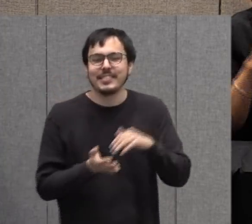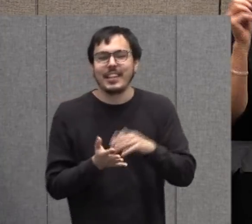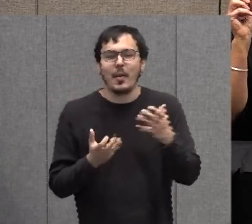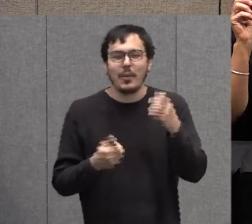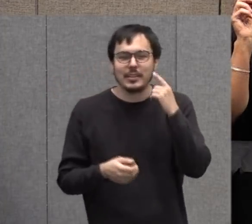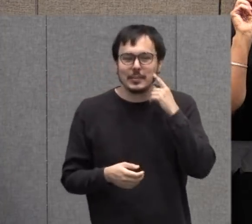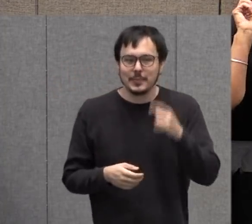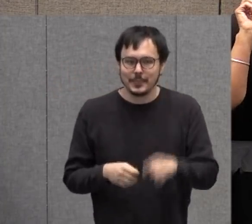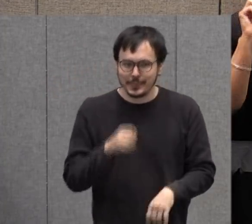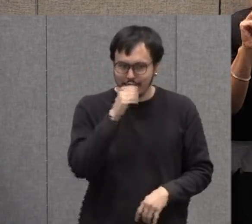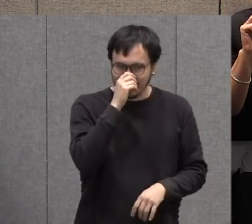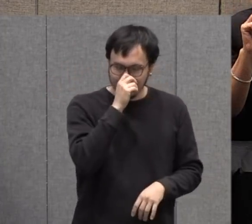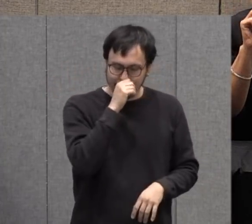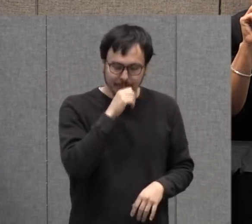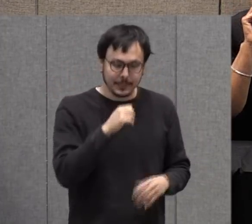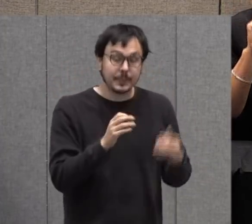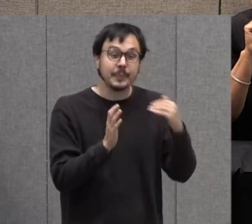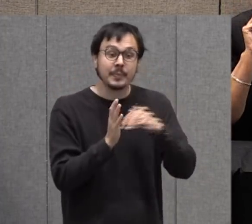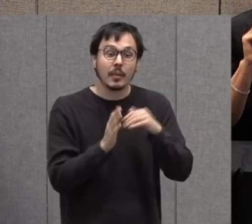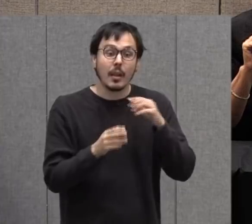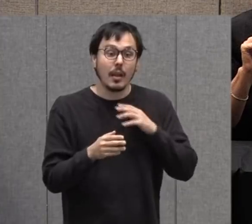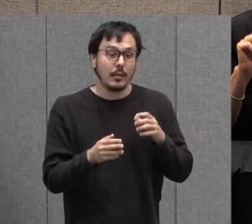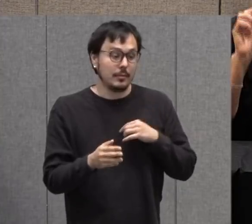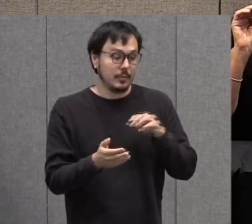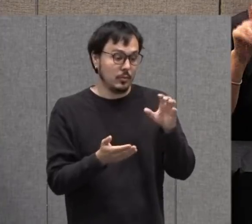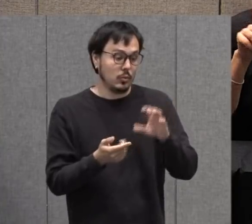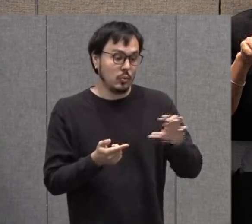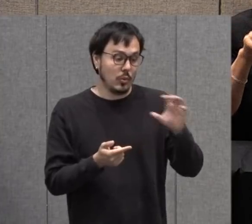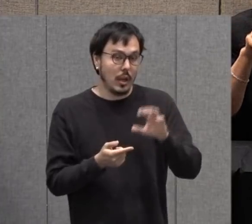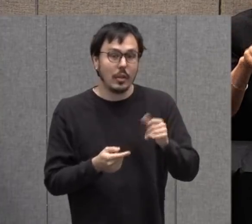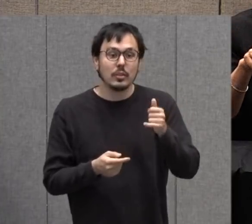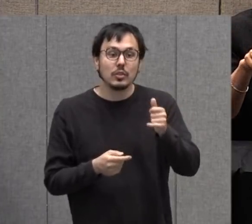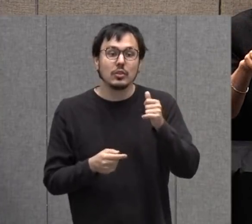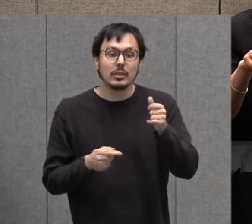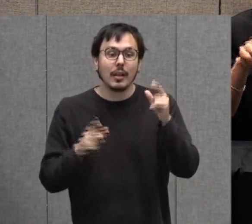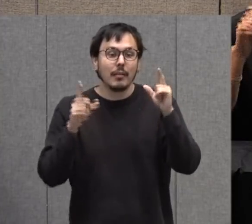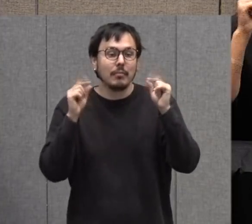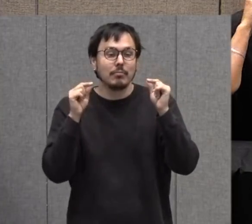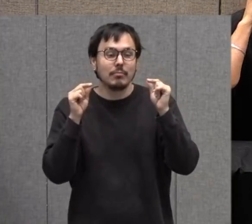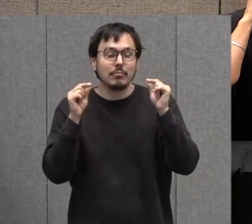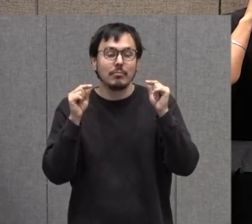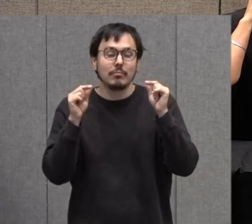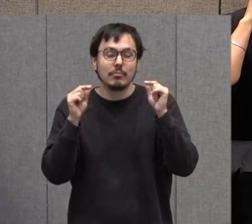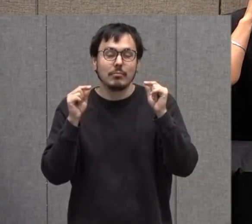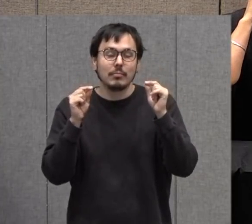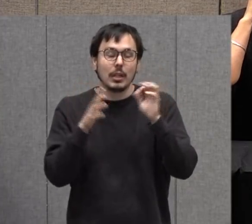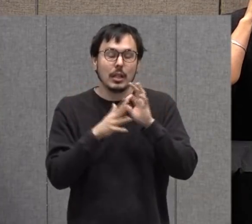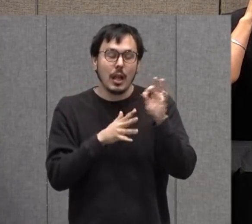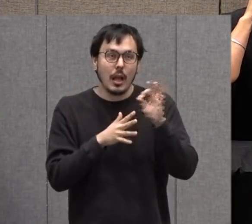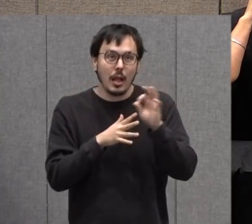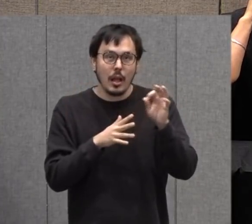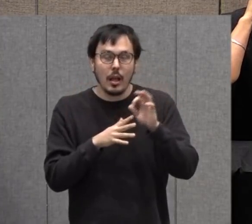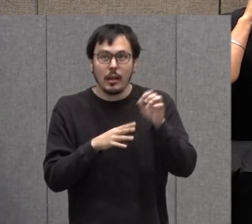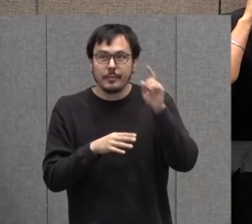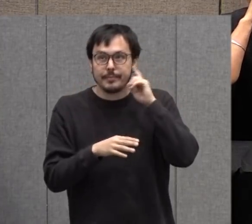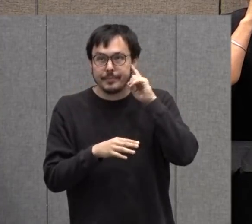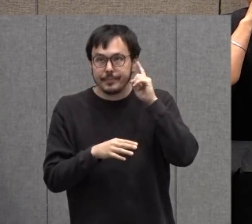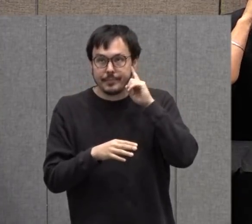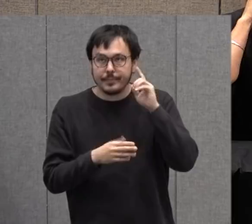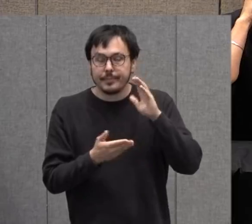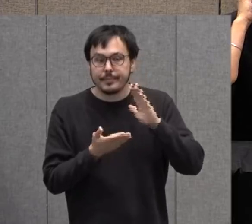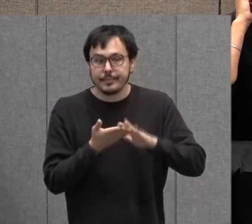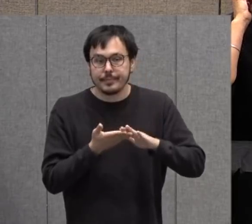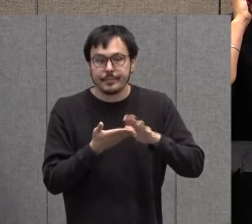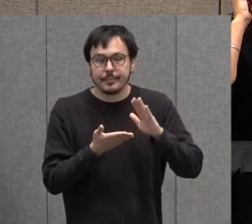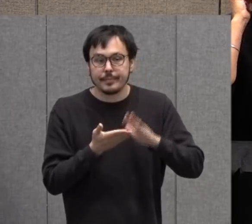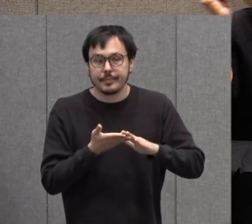all the noise together. This time, when I put the crayons in, you close your eyes and just count the crayons from what